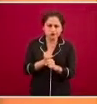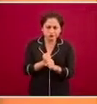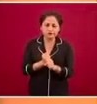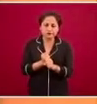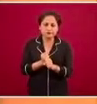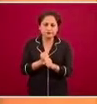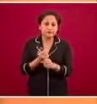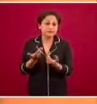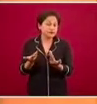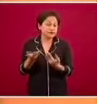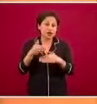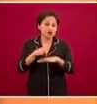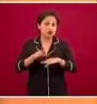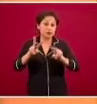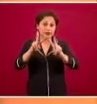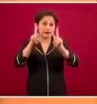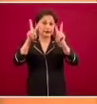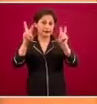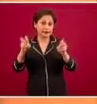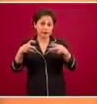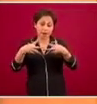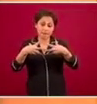methodology in order to interpret this data.